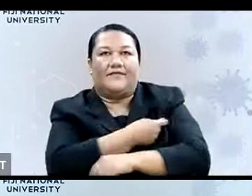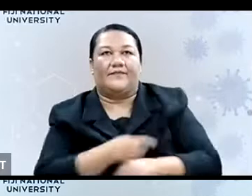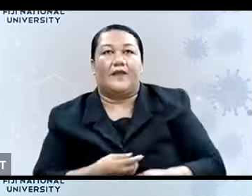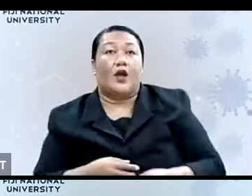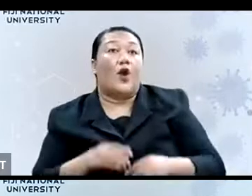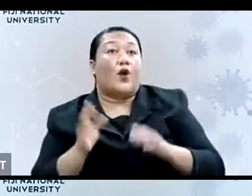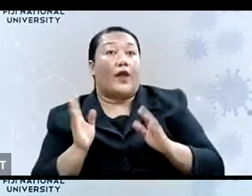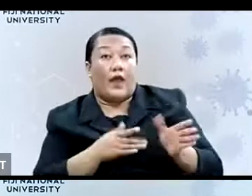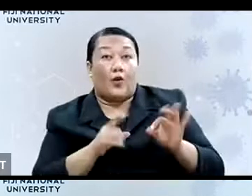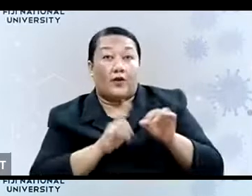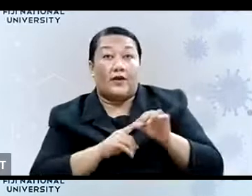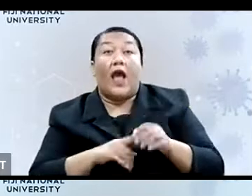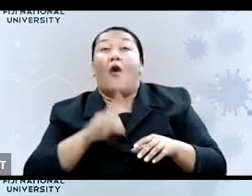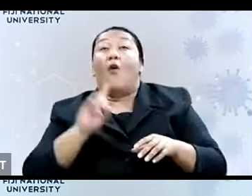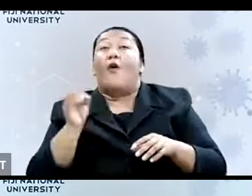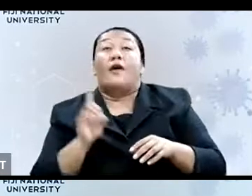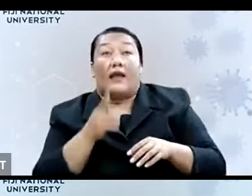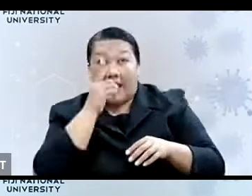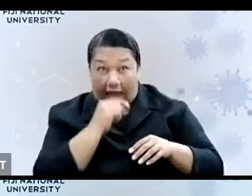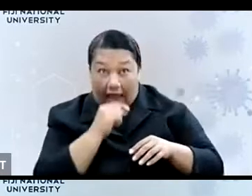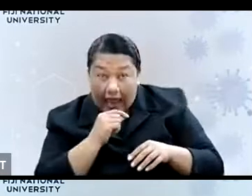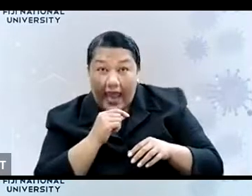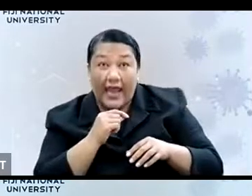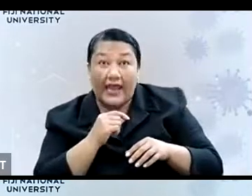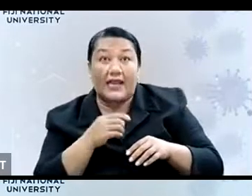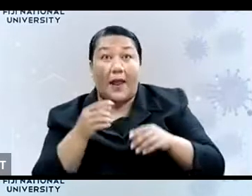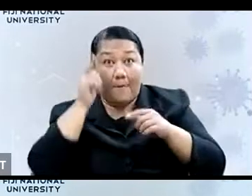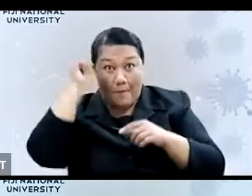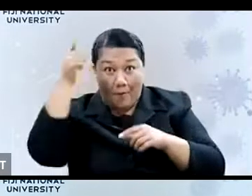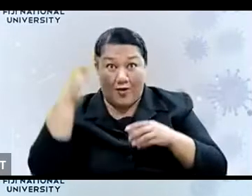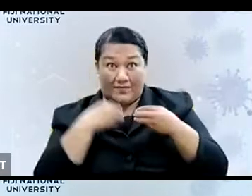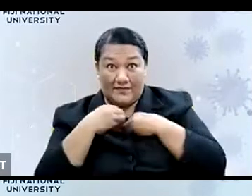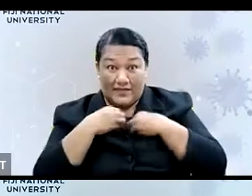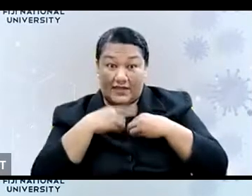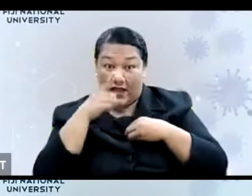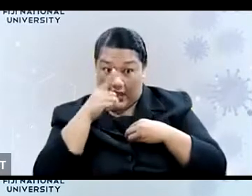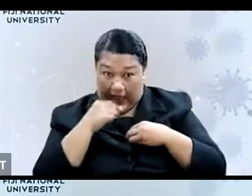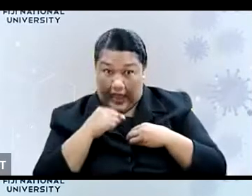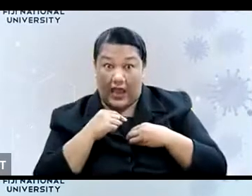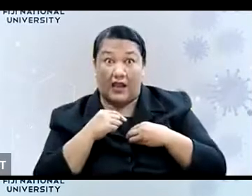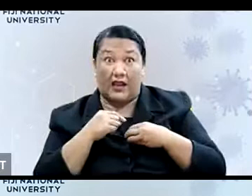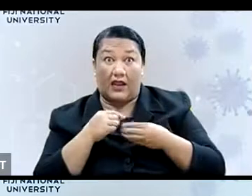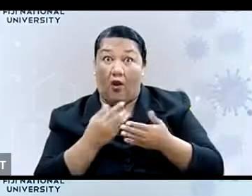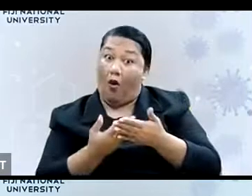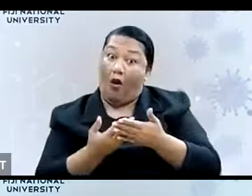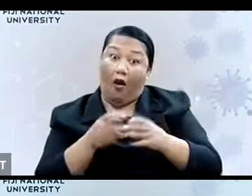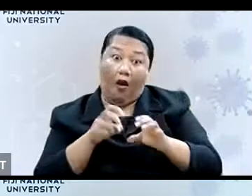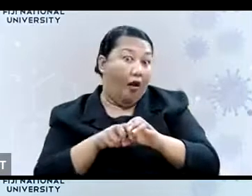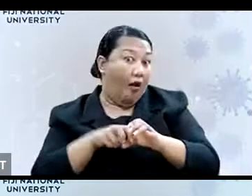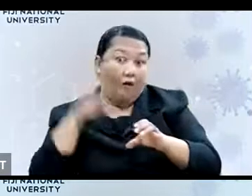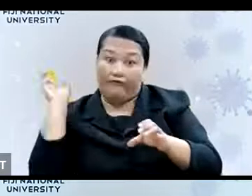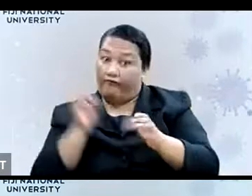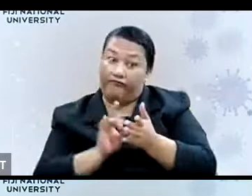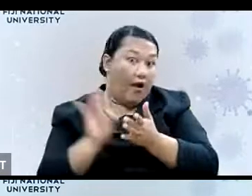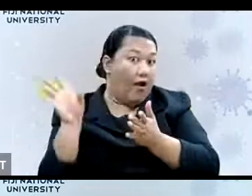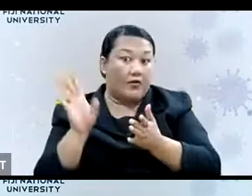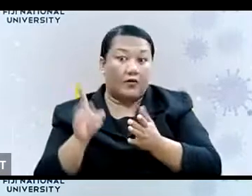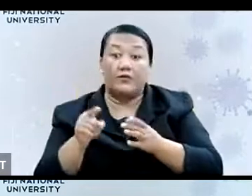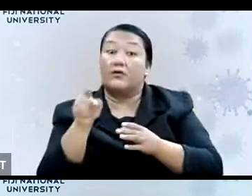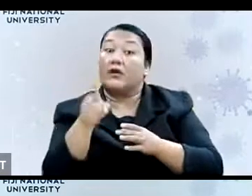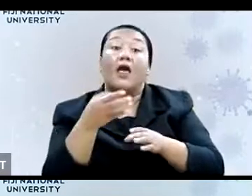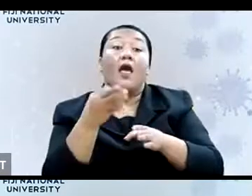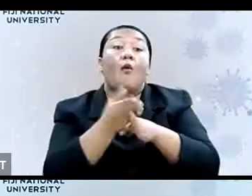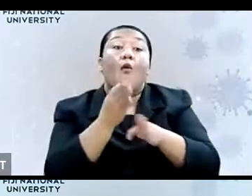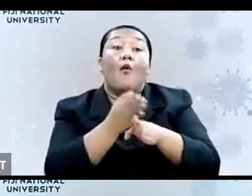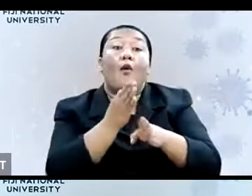terminate the employment of an employee because they don't want to be vaccinated? What does the law say to